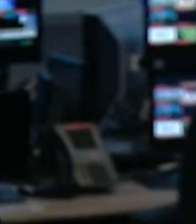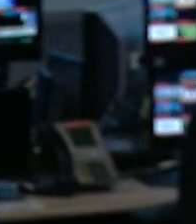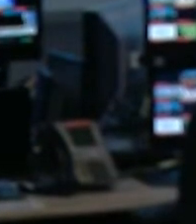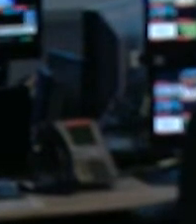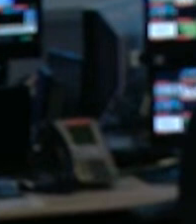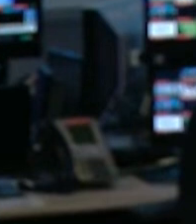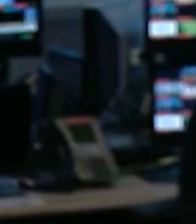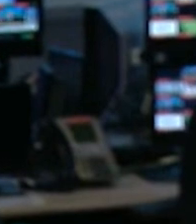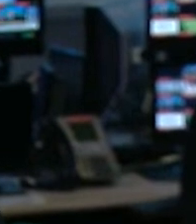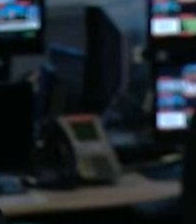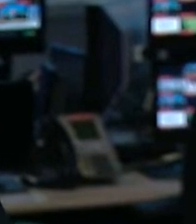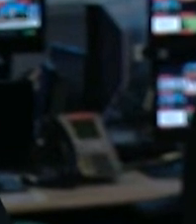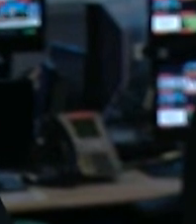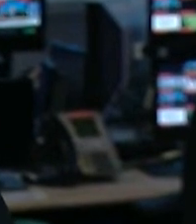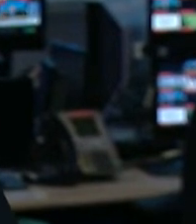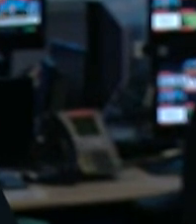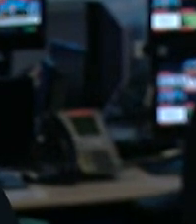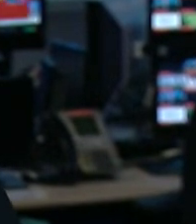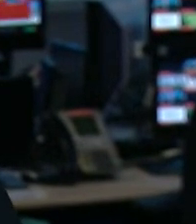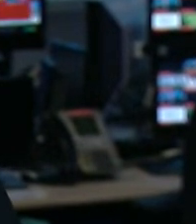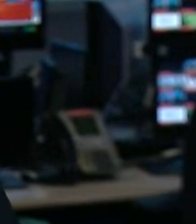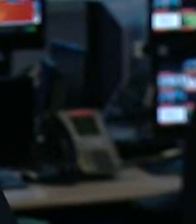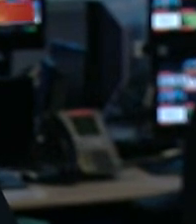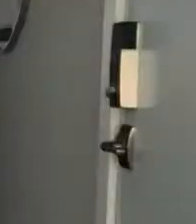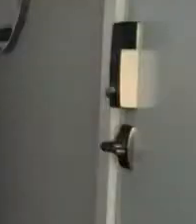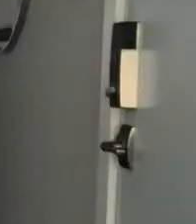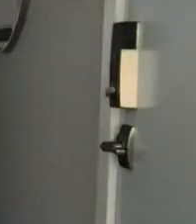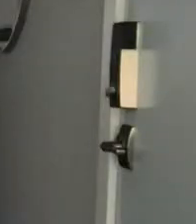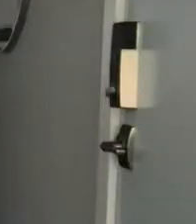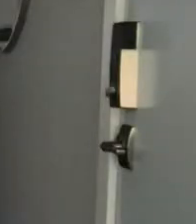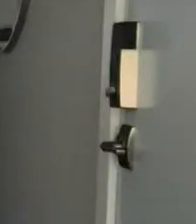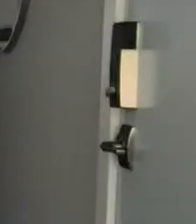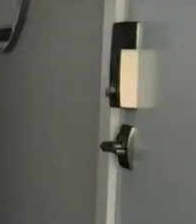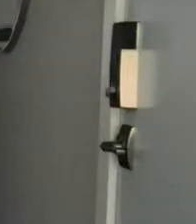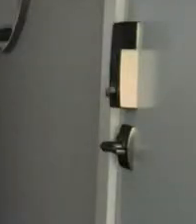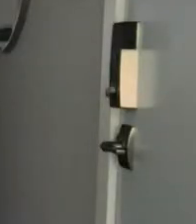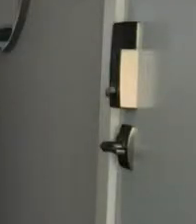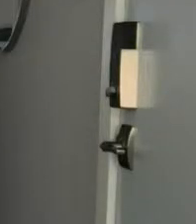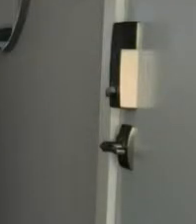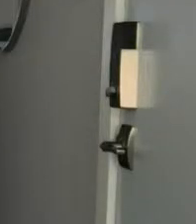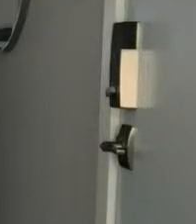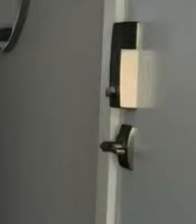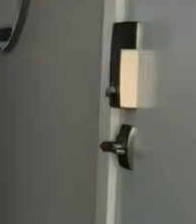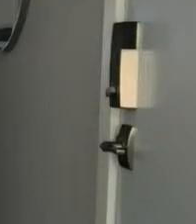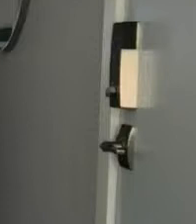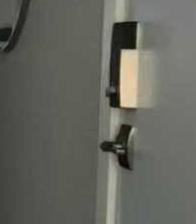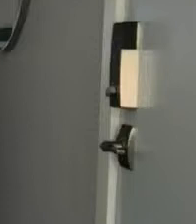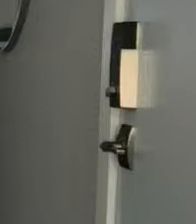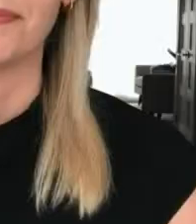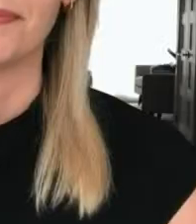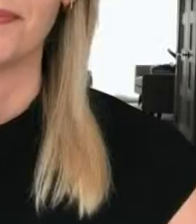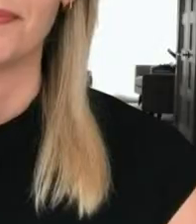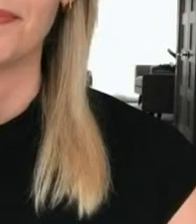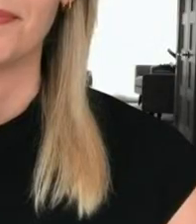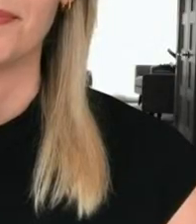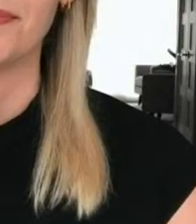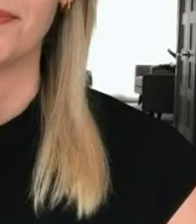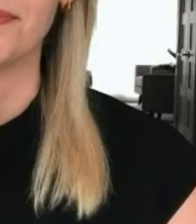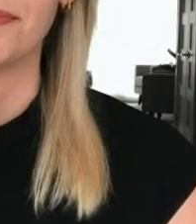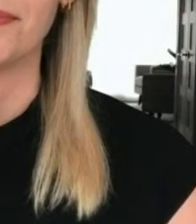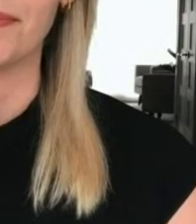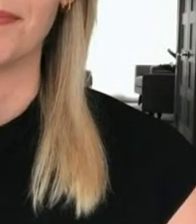briefing. The CBC's Ashley Burke has been listening in live from Ottawa. And so, Ashley, what stood out for you?